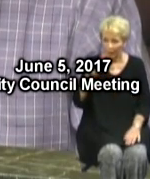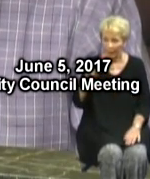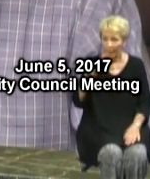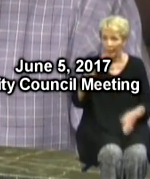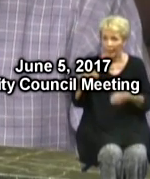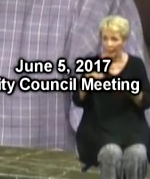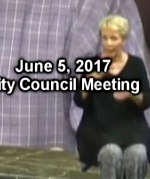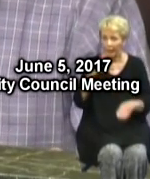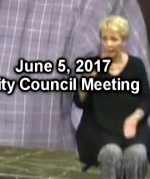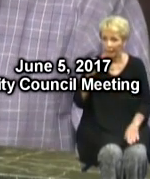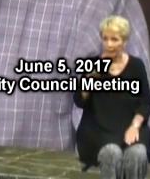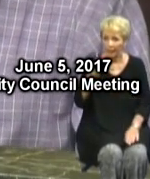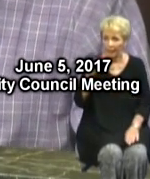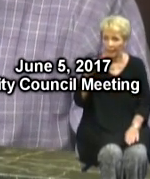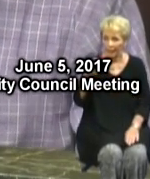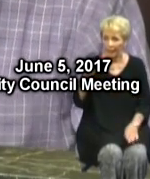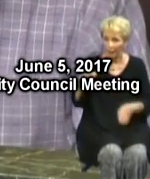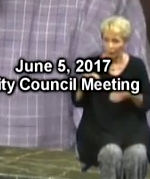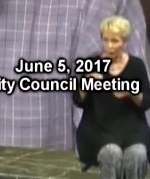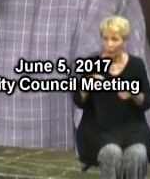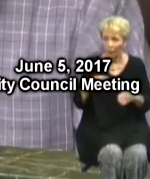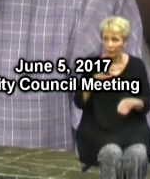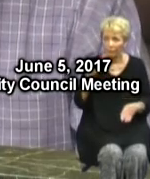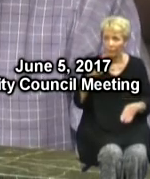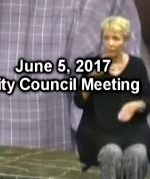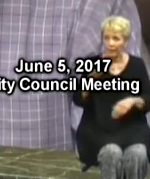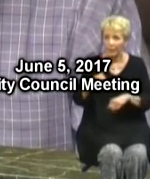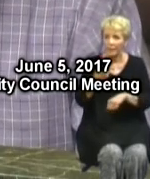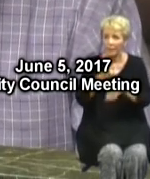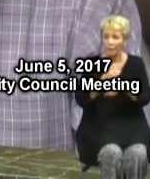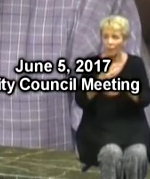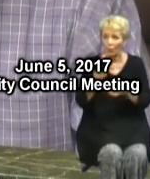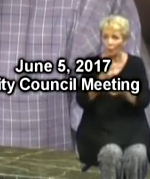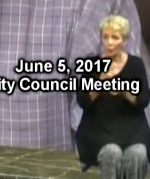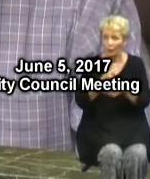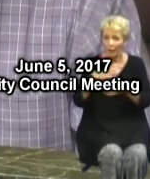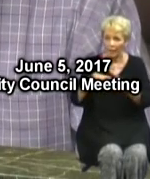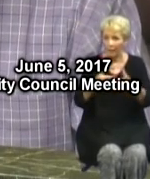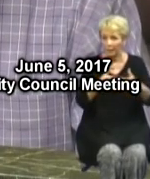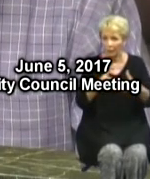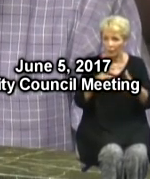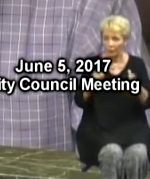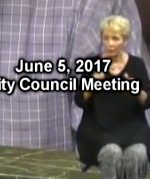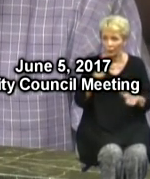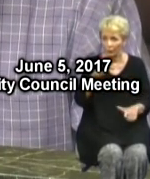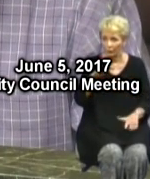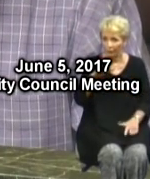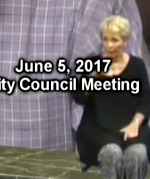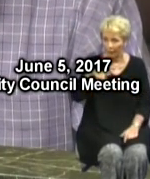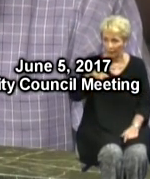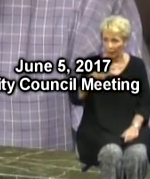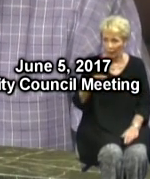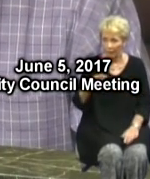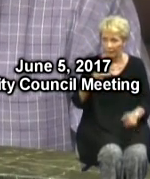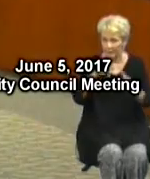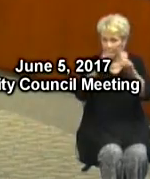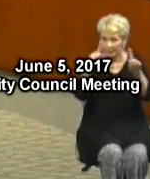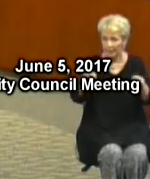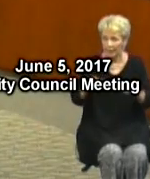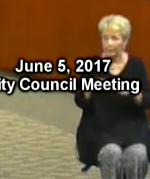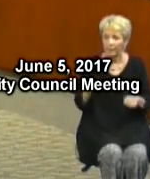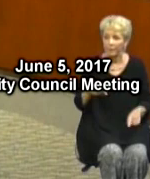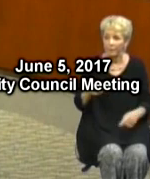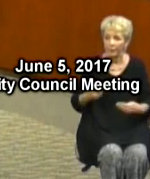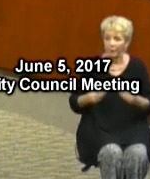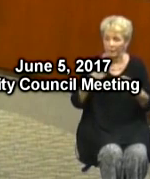White Pine Lane, and Glendale Street, and the installation of the appropriate neighborhood speed limit 25-mile-per-hour signs. Second. I have a motion